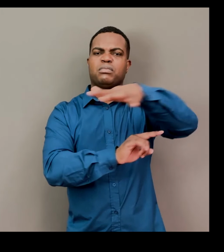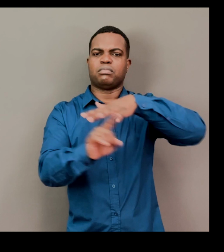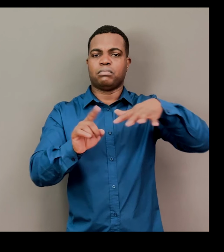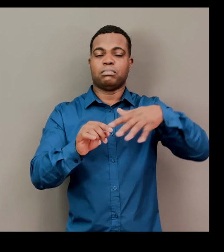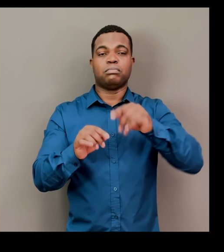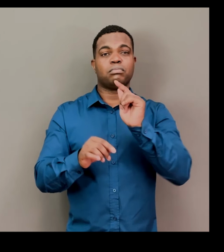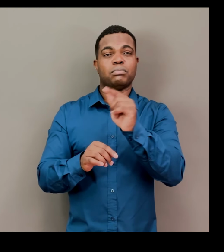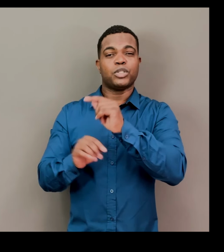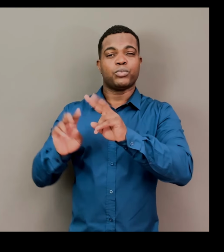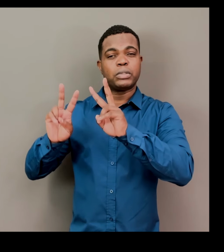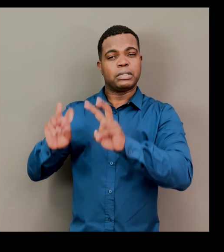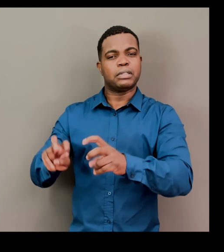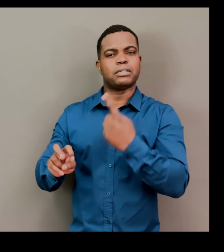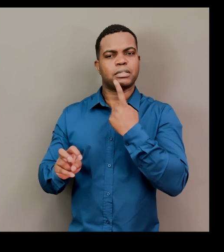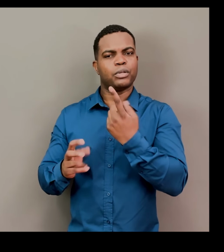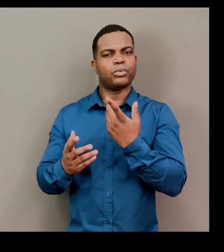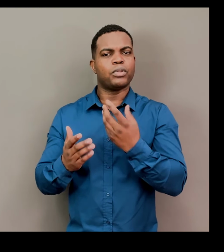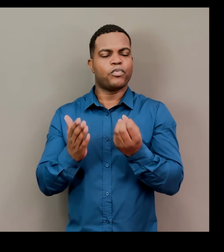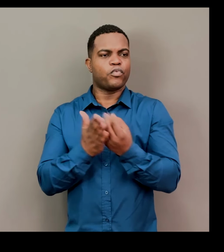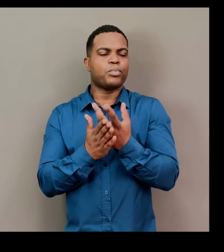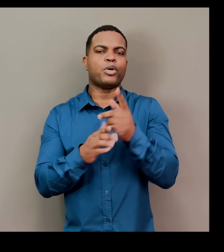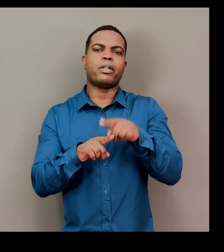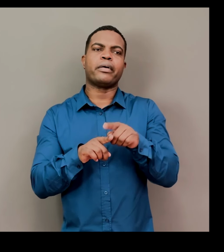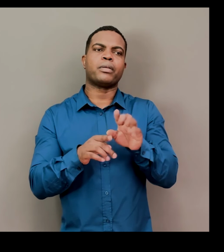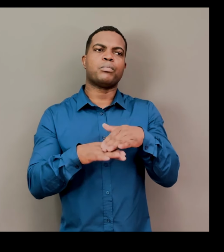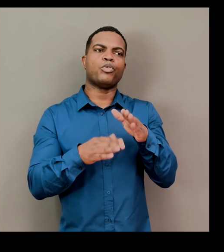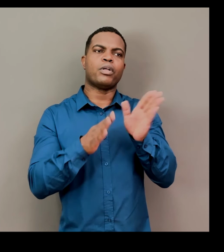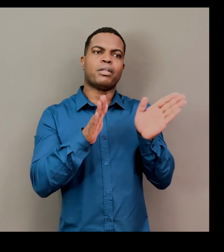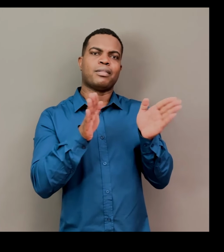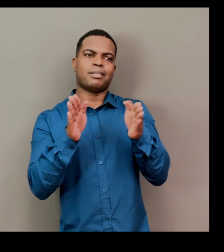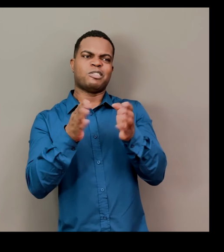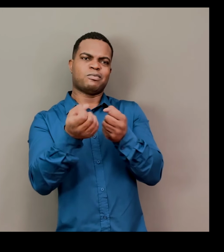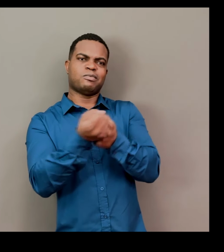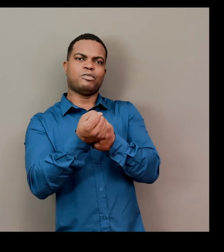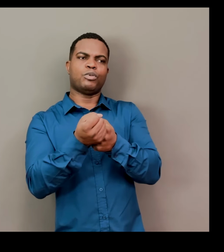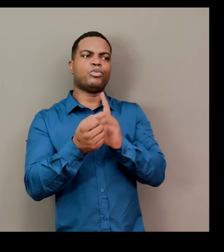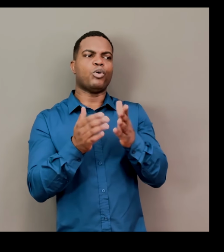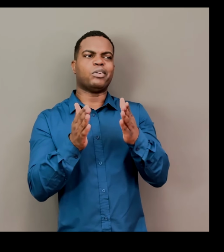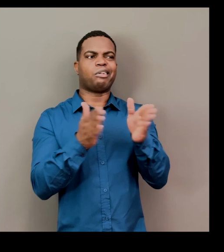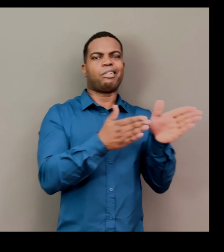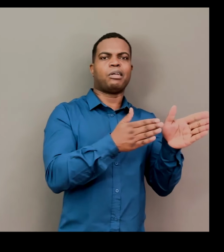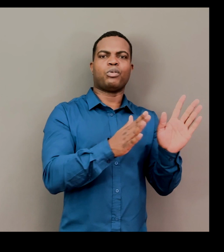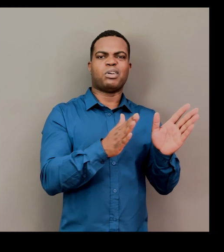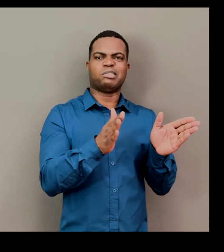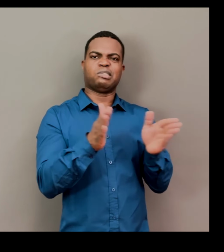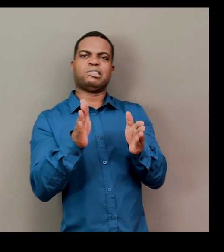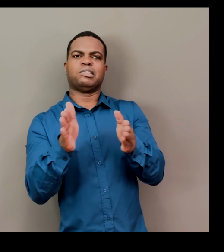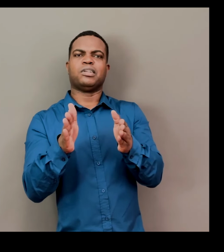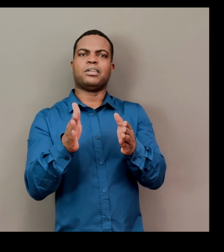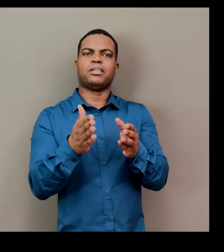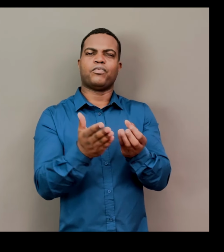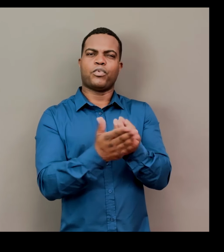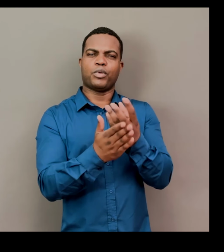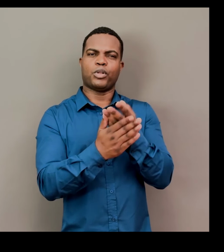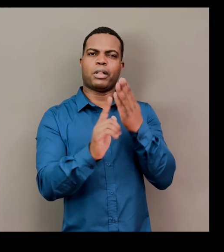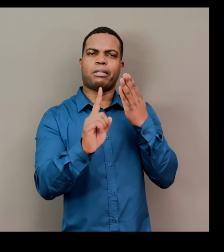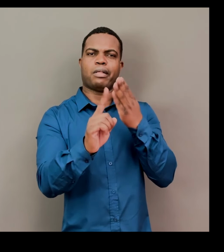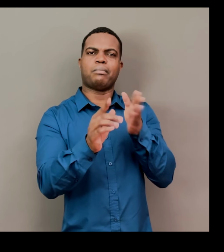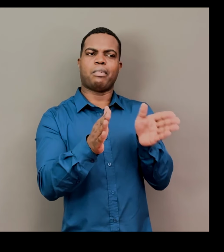to favor information disorder as a more neutral term that is